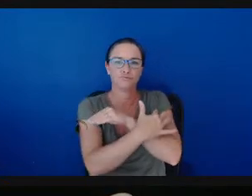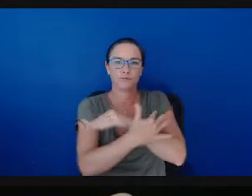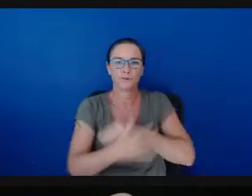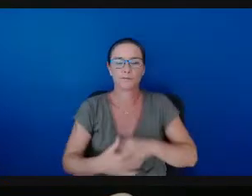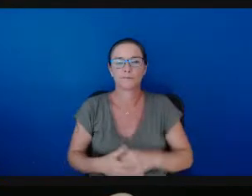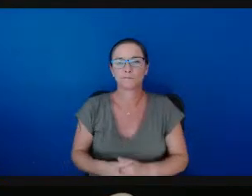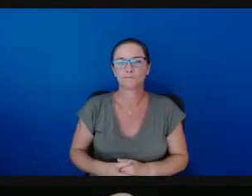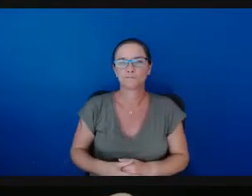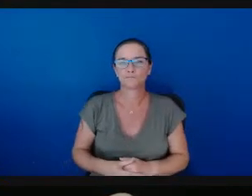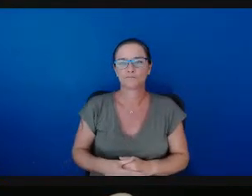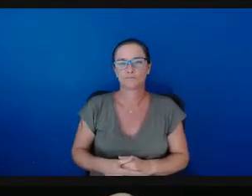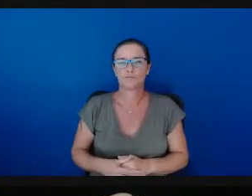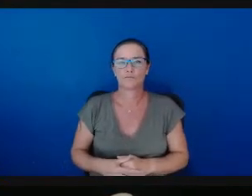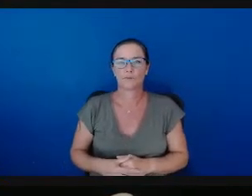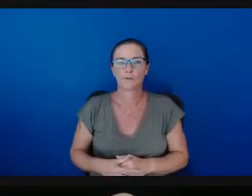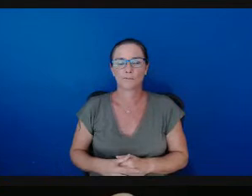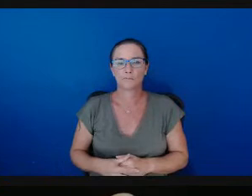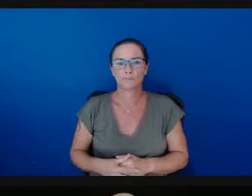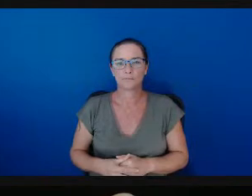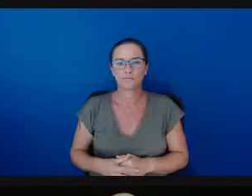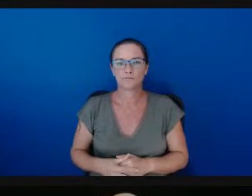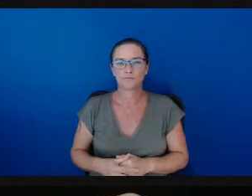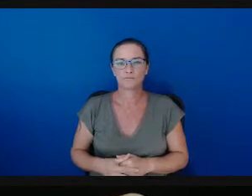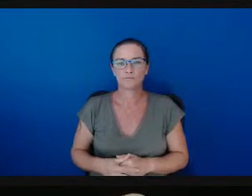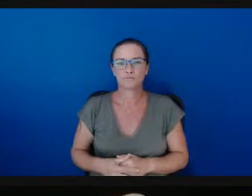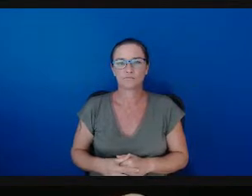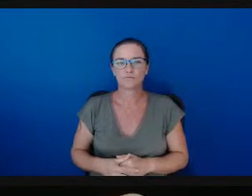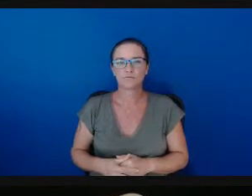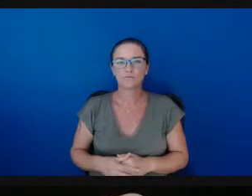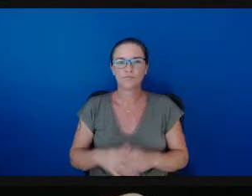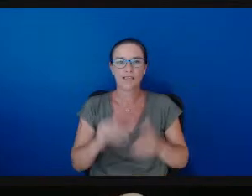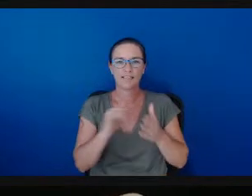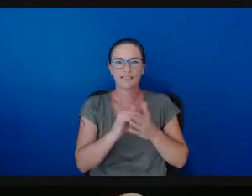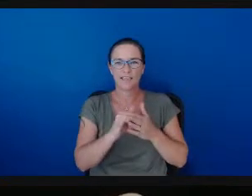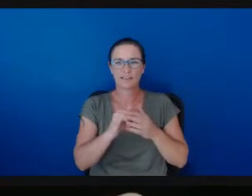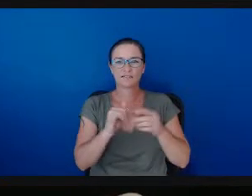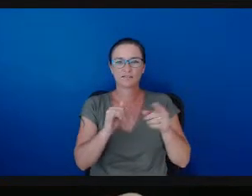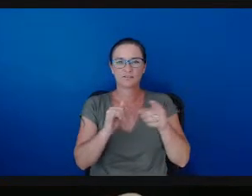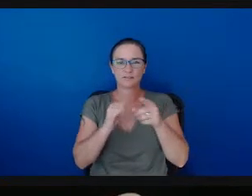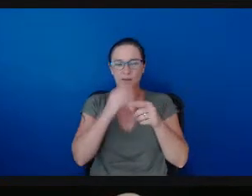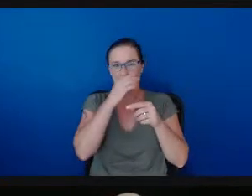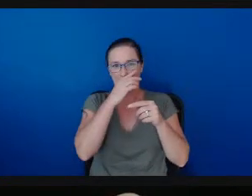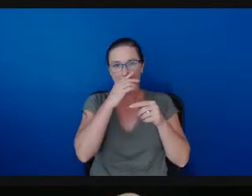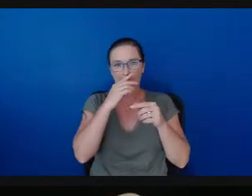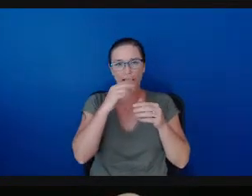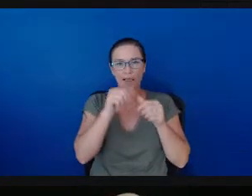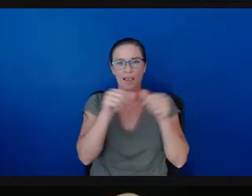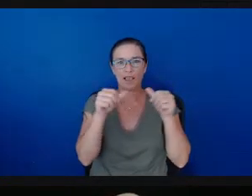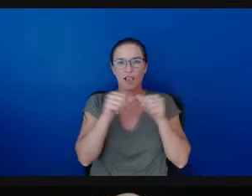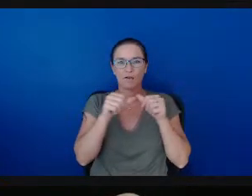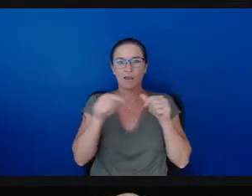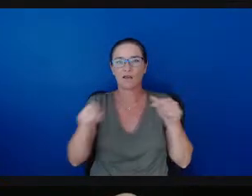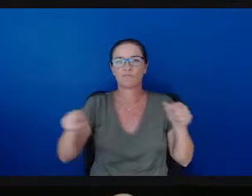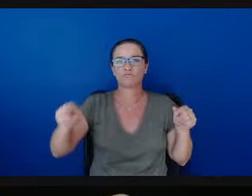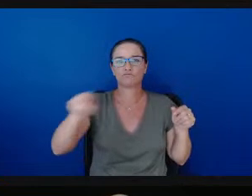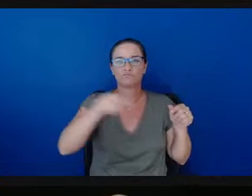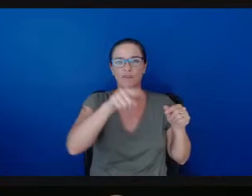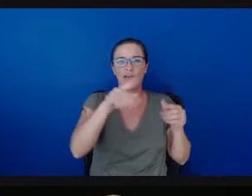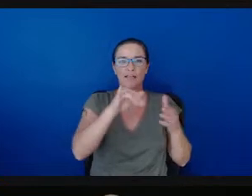here. And it's got an edge of some high ground at the down drop block over here as well. Kind of like